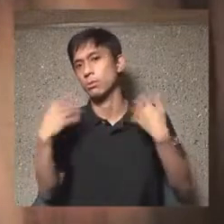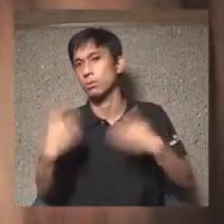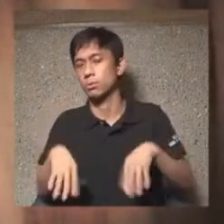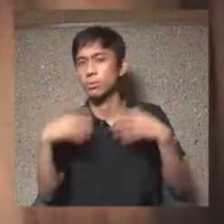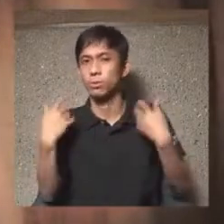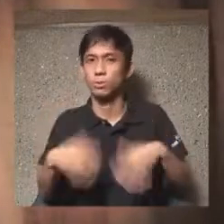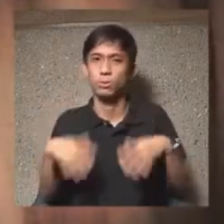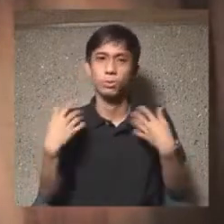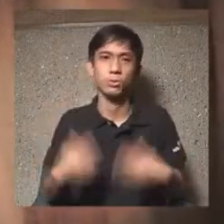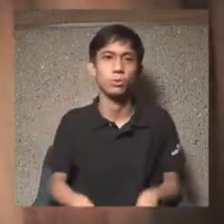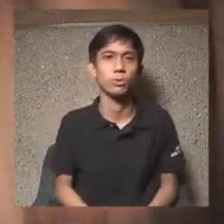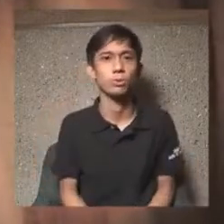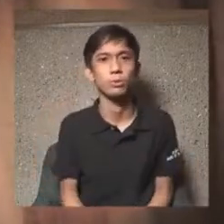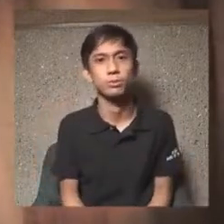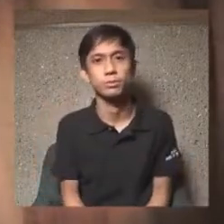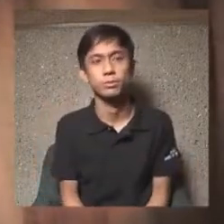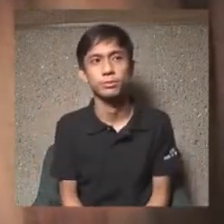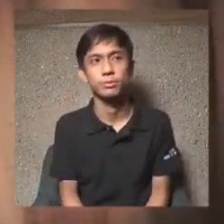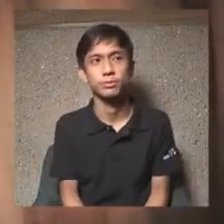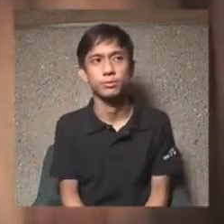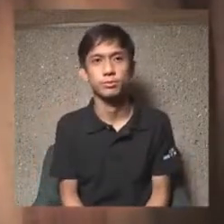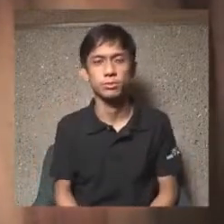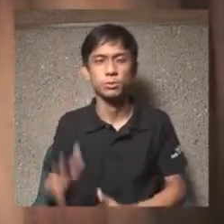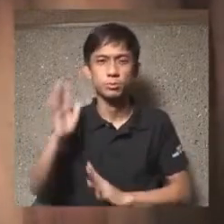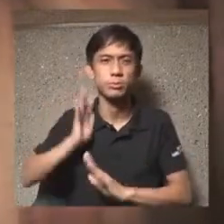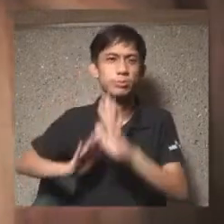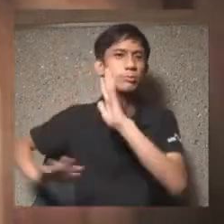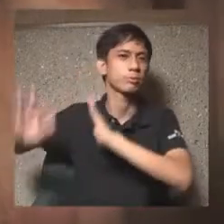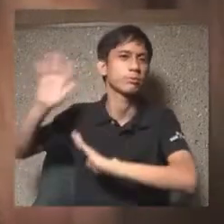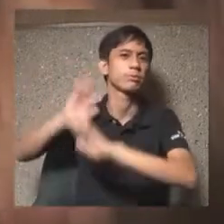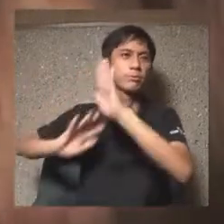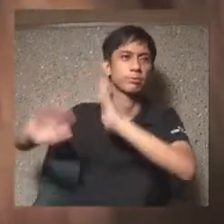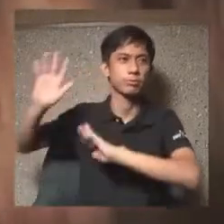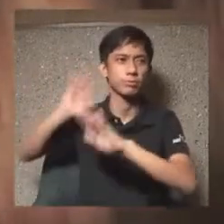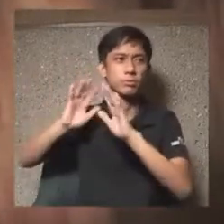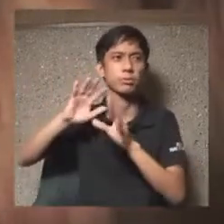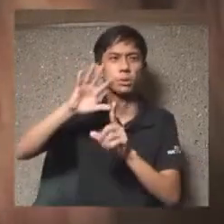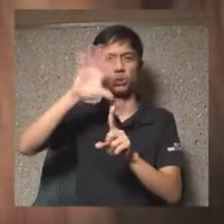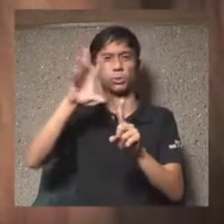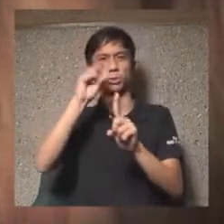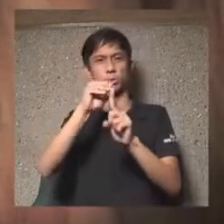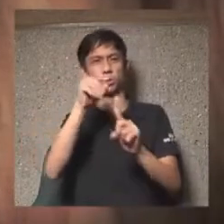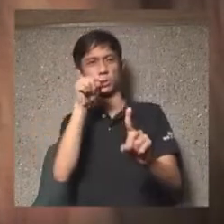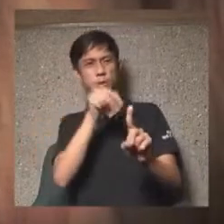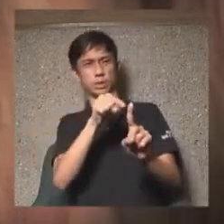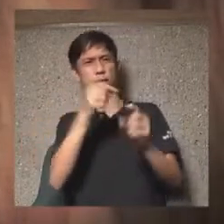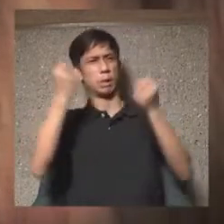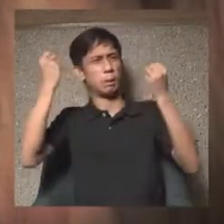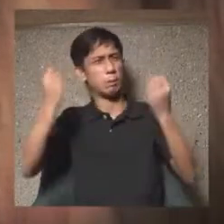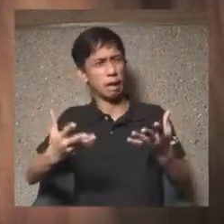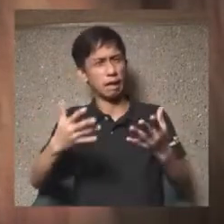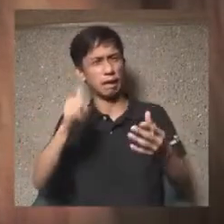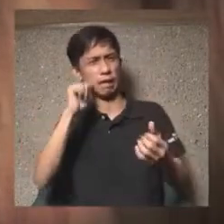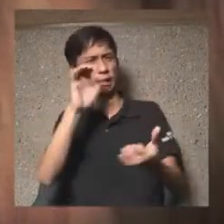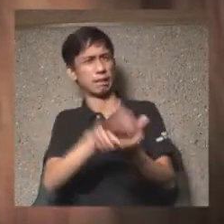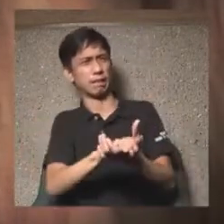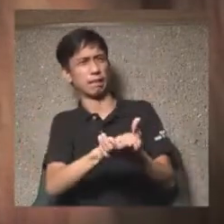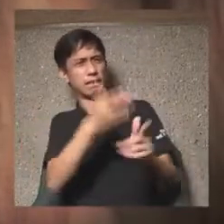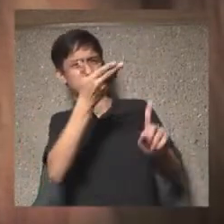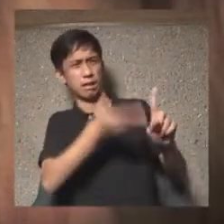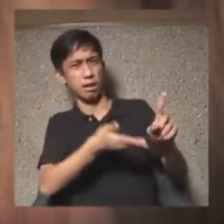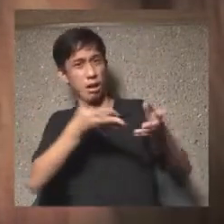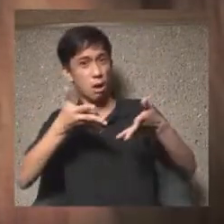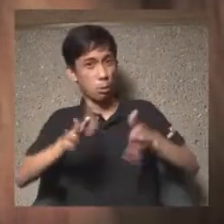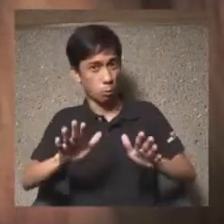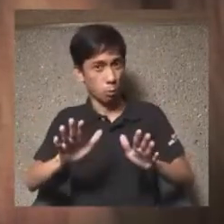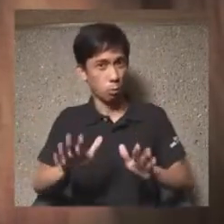again, a note, in that ancient culture, multiple wives were allowed at that time. That's another story to preach on another time, not at this